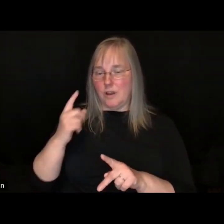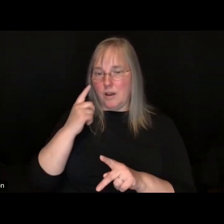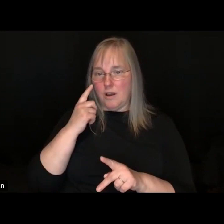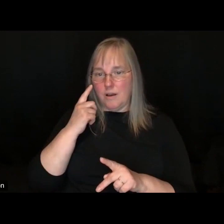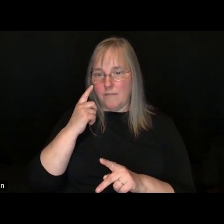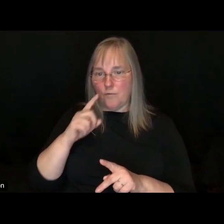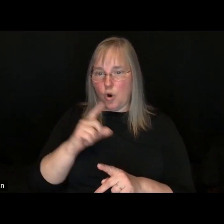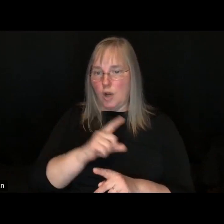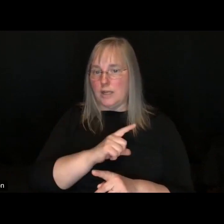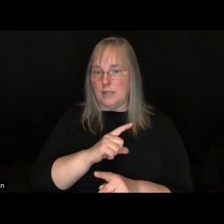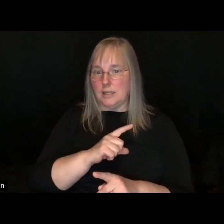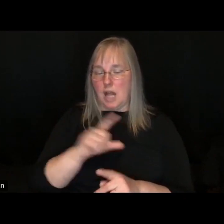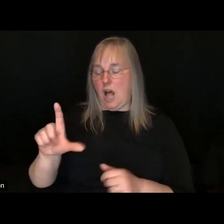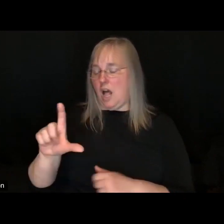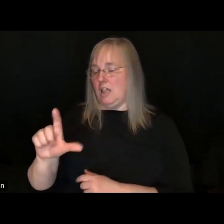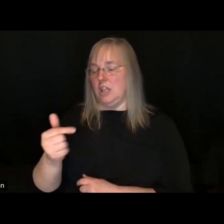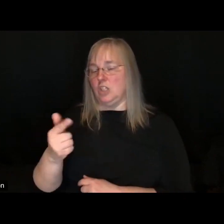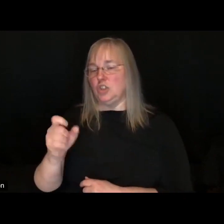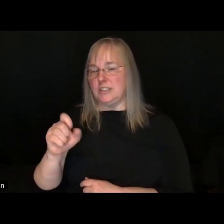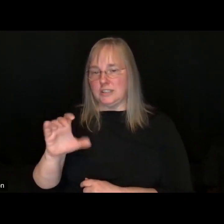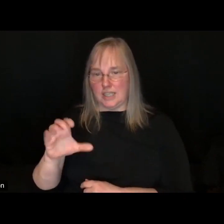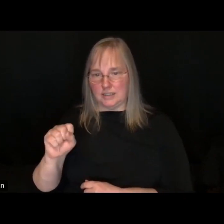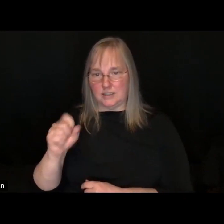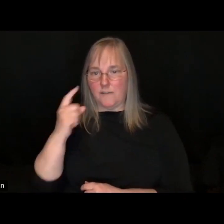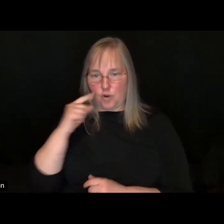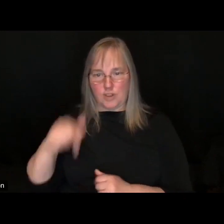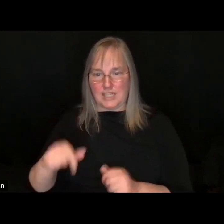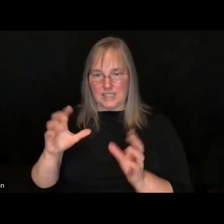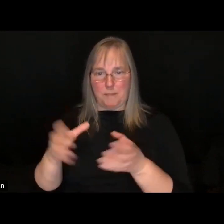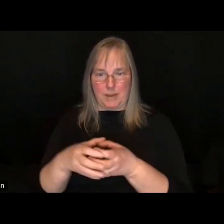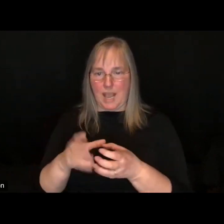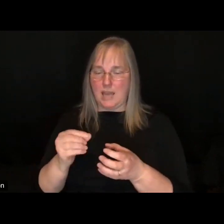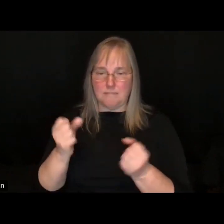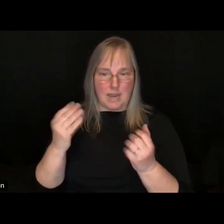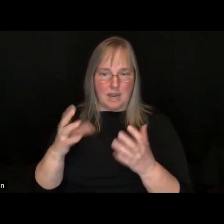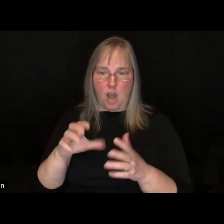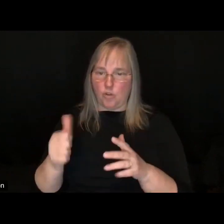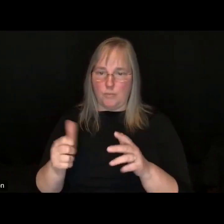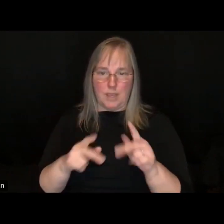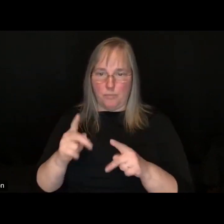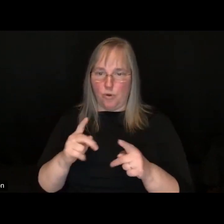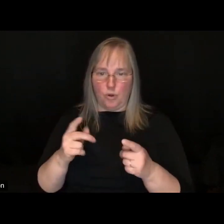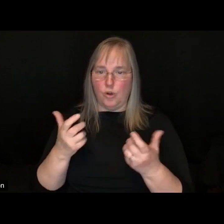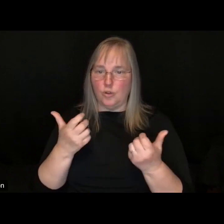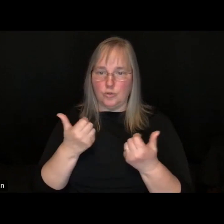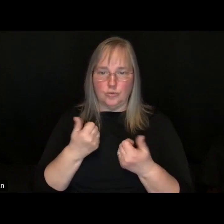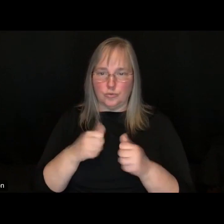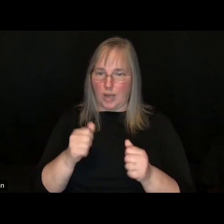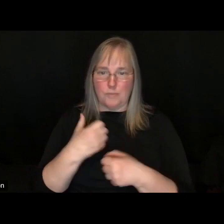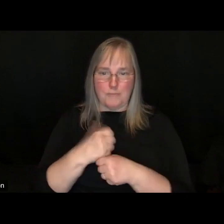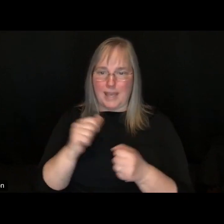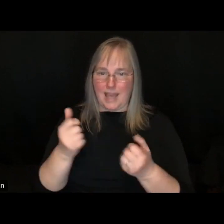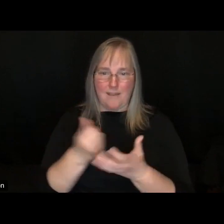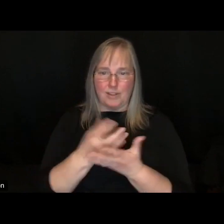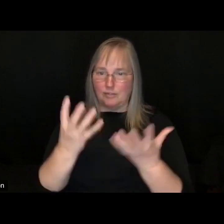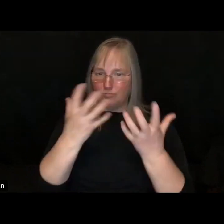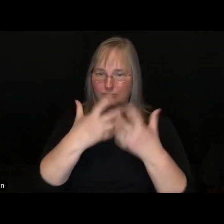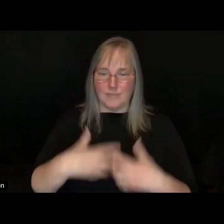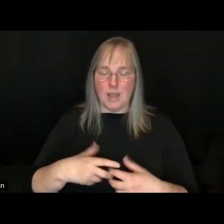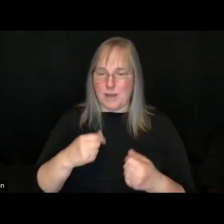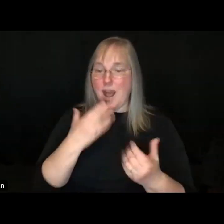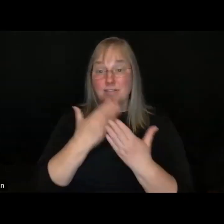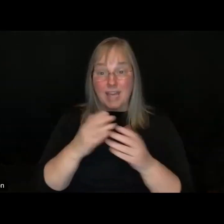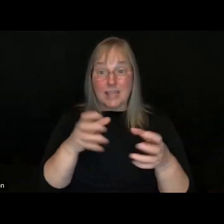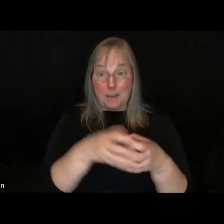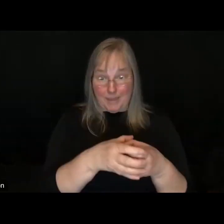the logistics for this committee. So, and a lot of other people who try to make things work on it. So I want to thank the committee, but also thanks